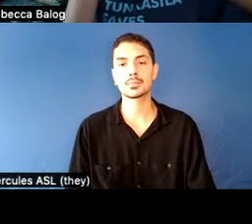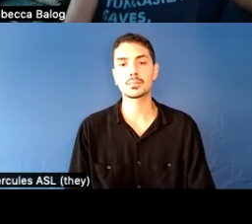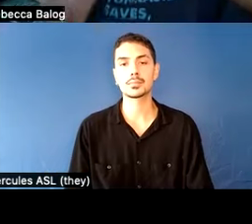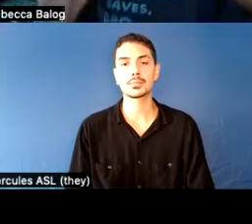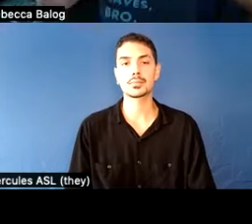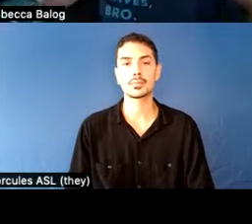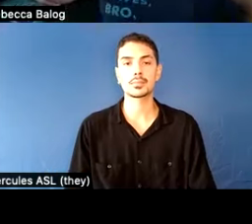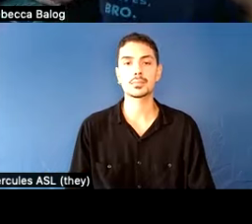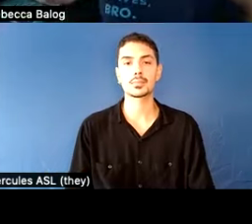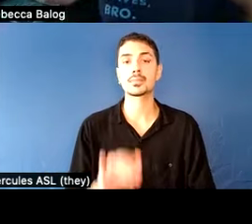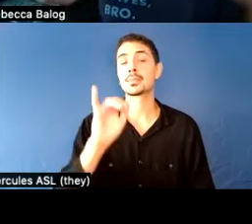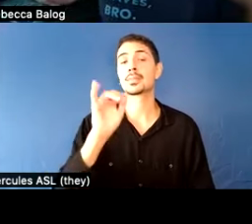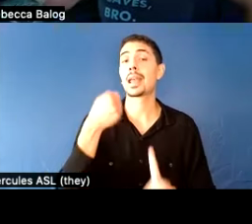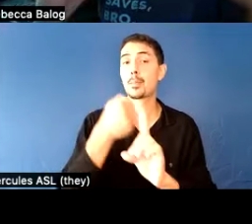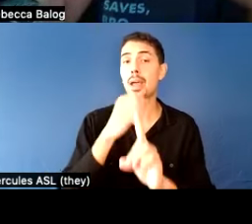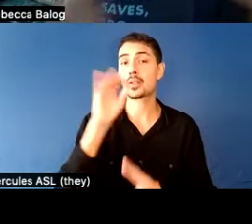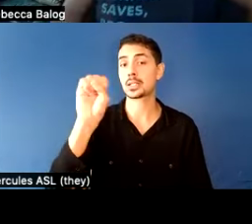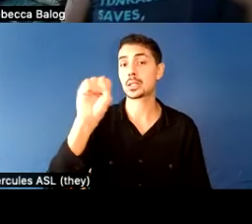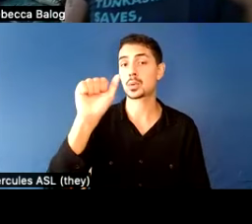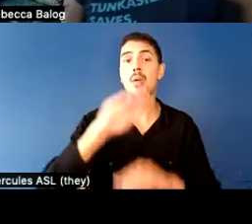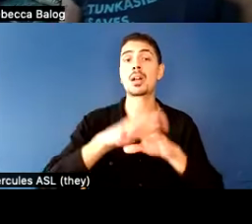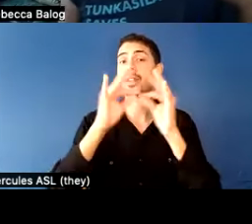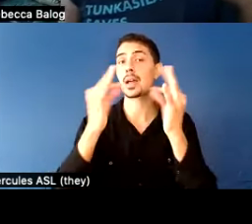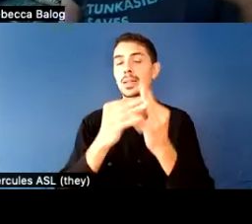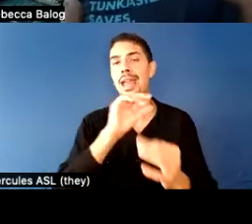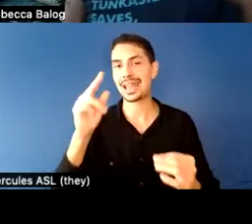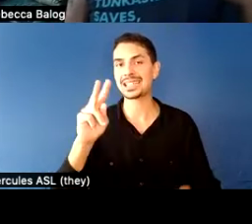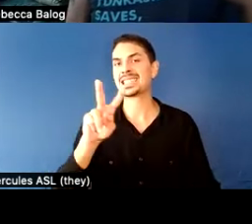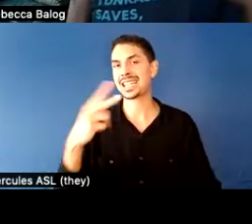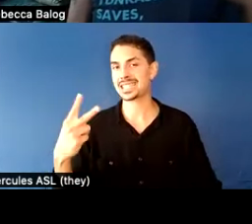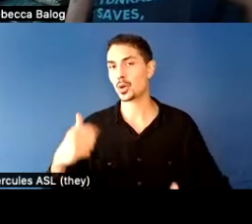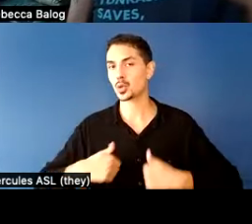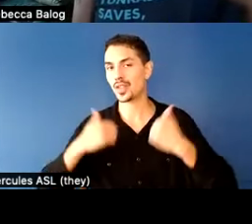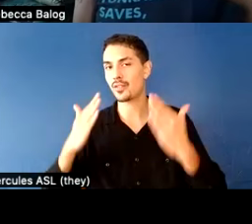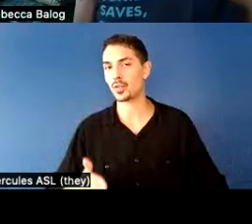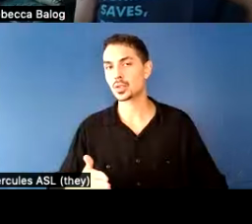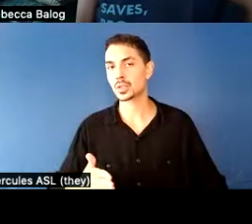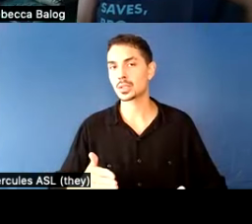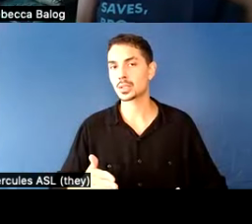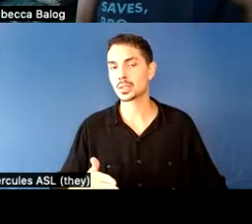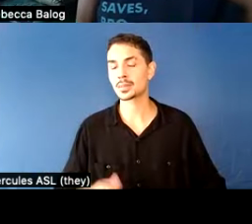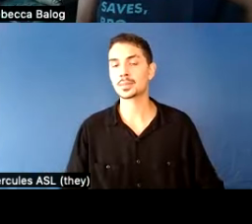Okay, impact of sexual assault on family and secondary survivors. So this is really big because you